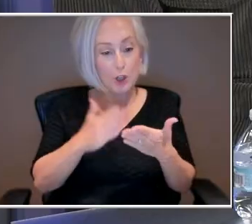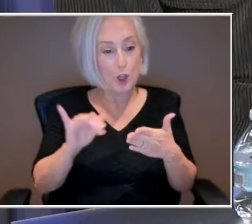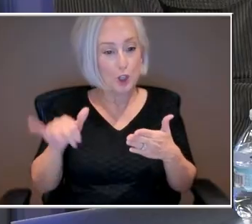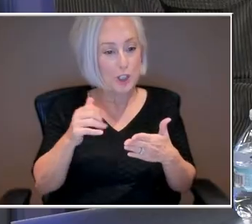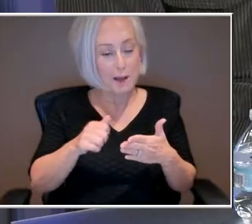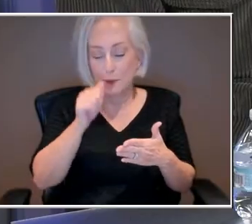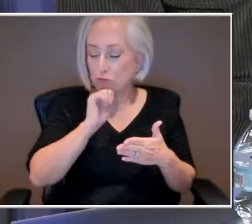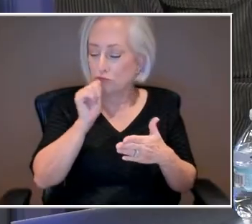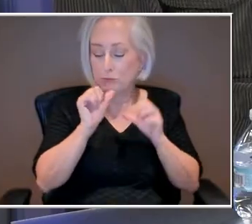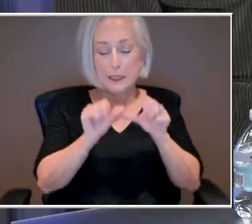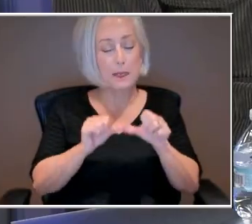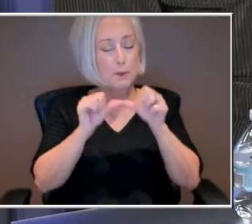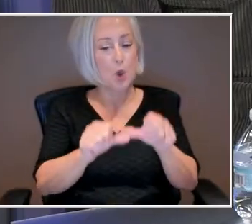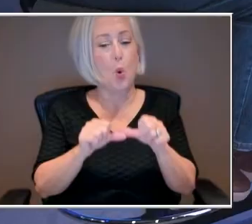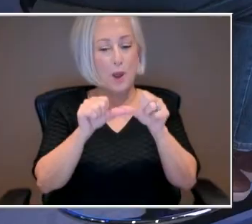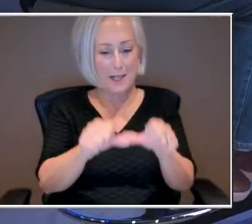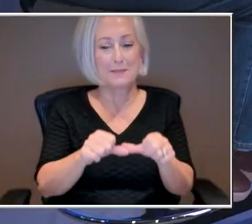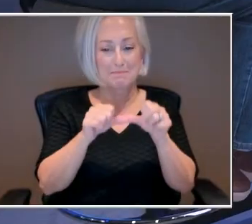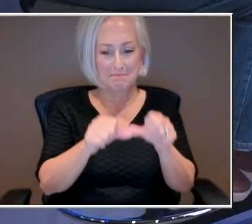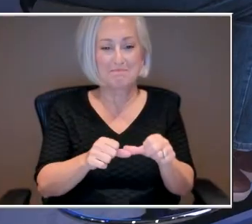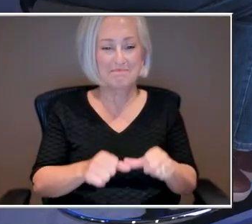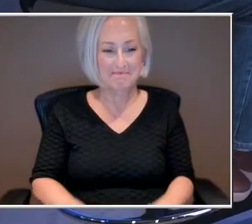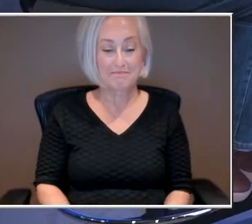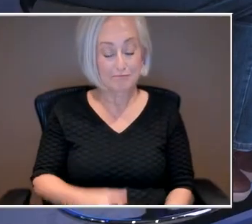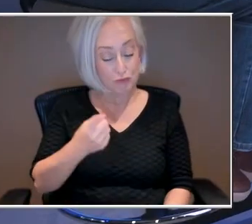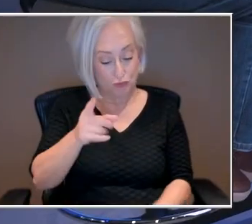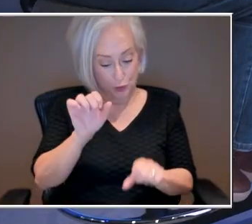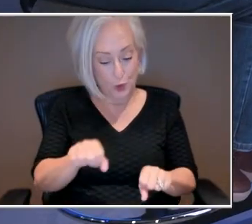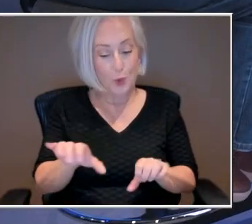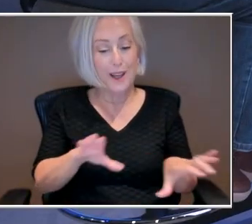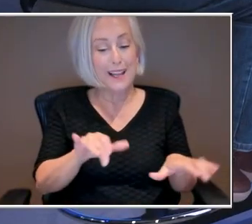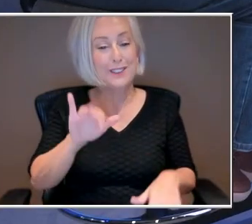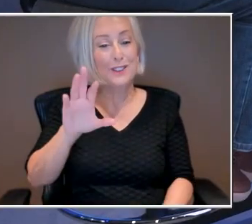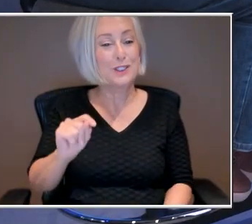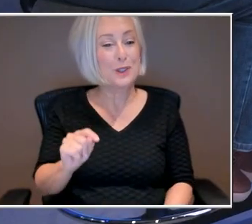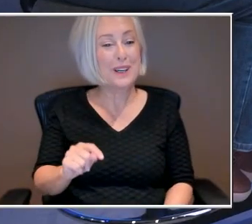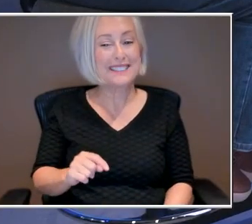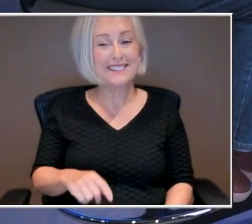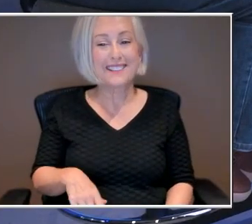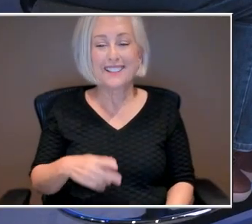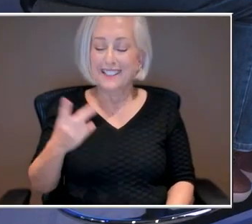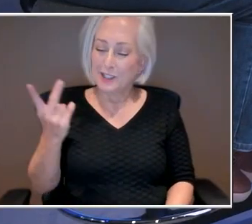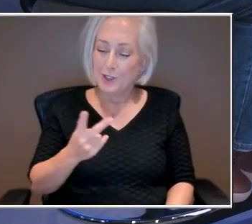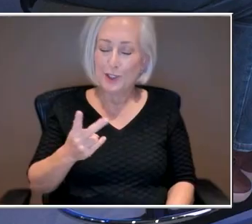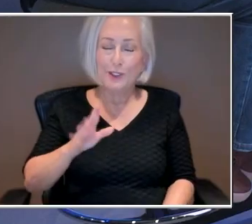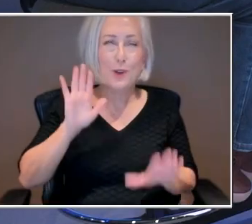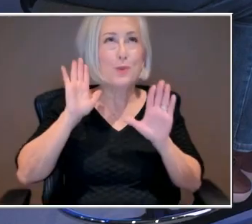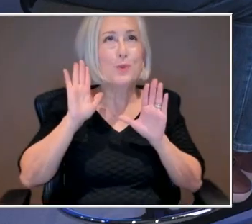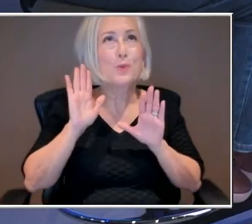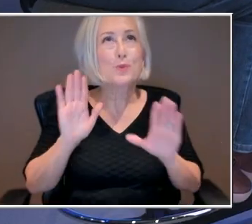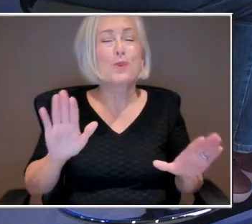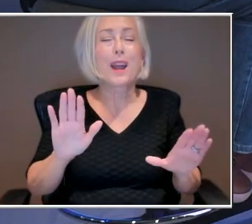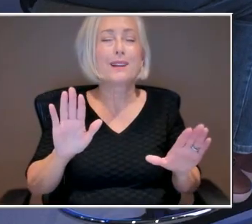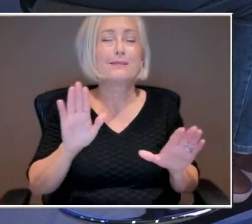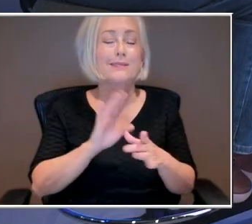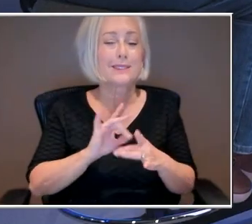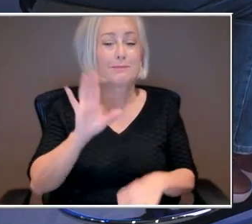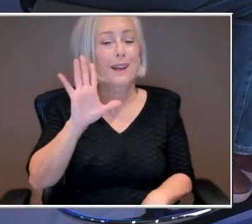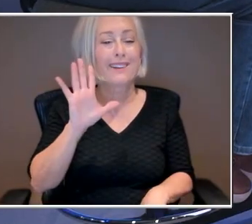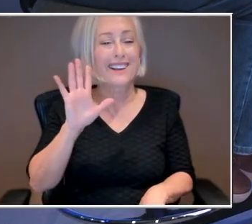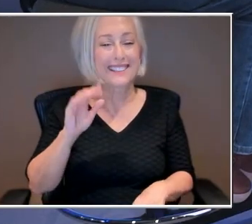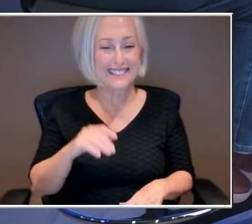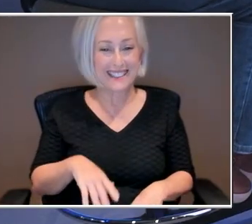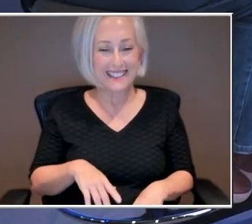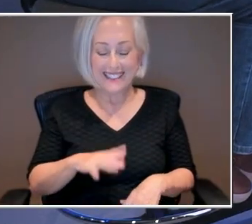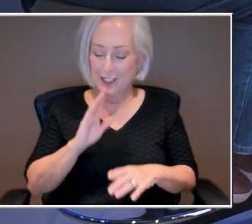keep going. Just keep going. You can do it. You ladies you are have to just know you can do have it. such a great spirit. To be continued. Yes. Because we want to keep Yep. following your Yes.